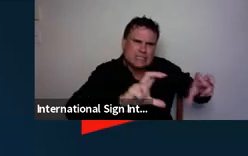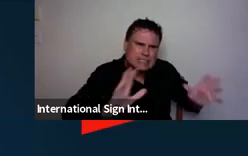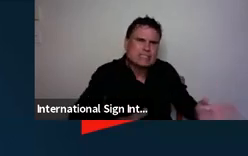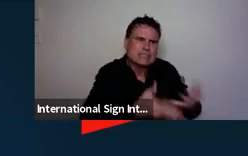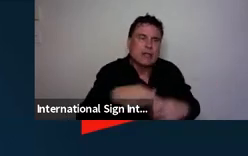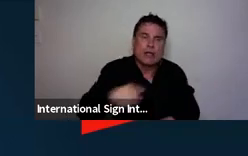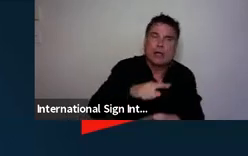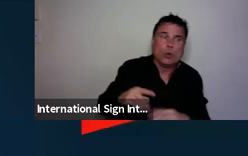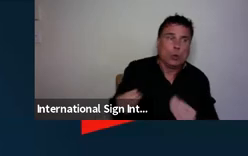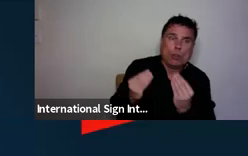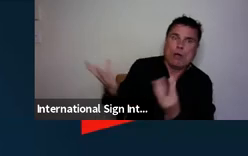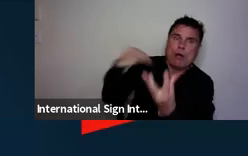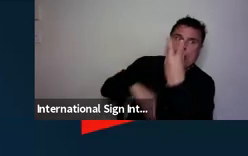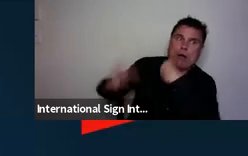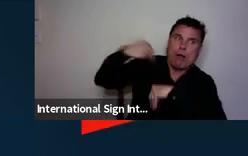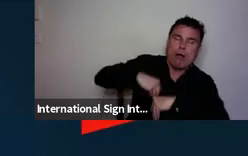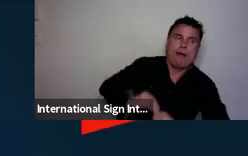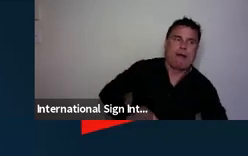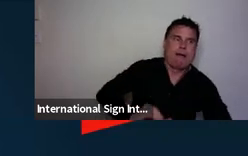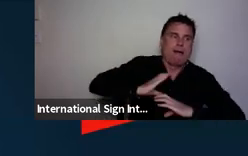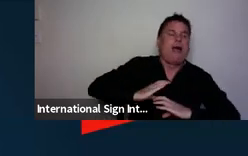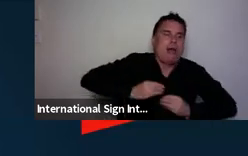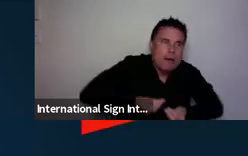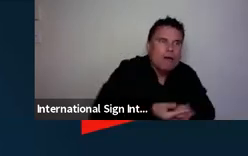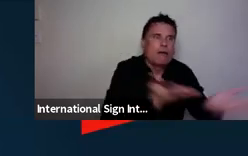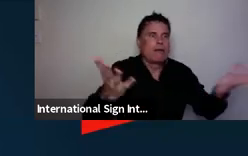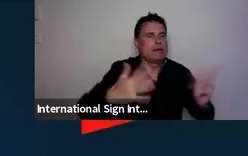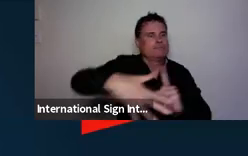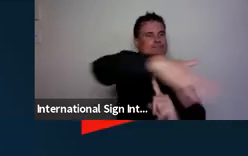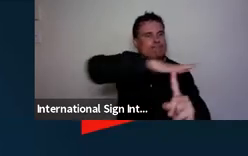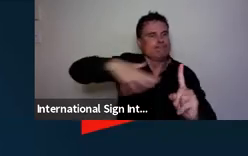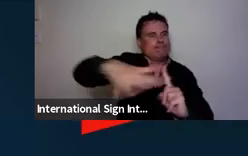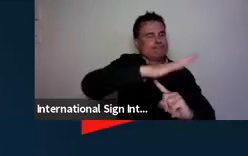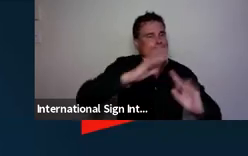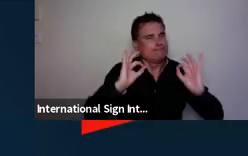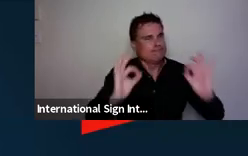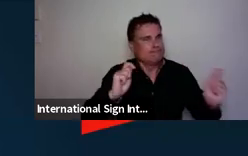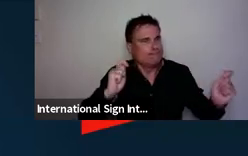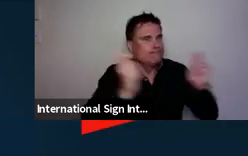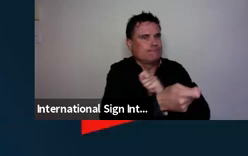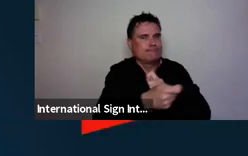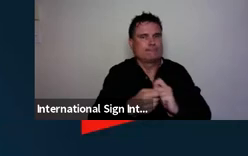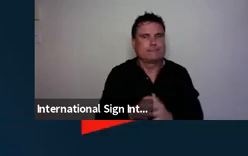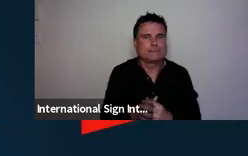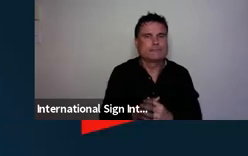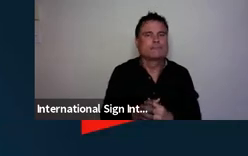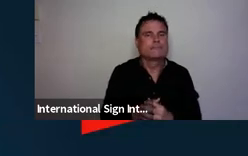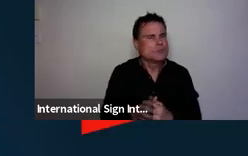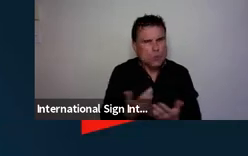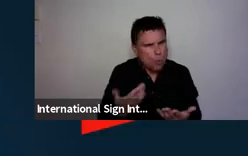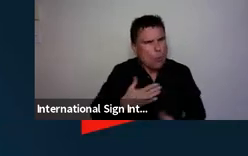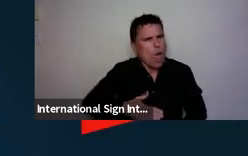country. We have to bring all young people to the decision-making table, and I emphasize all, in all